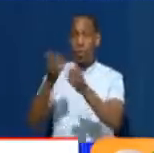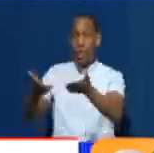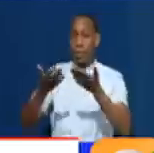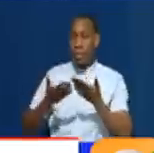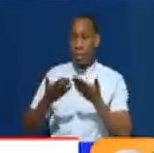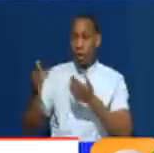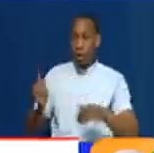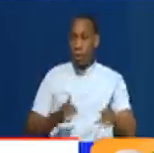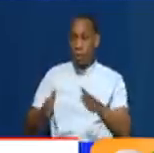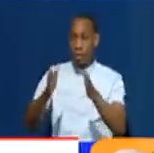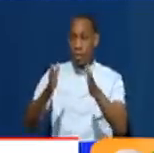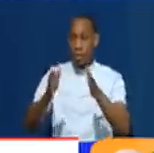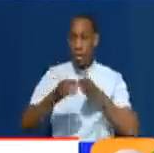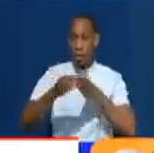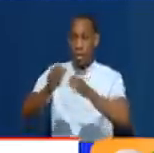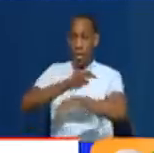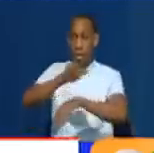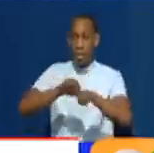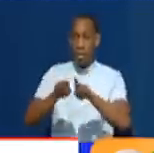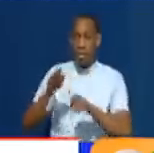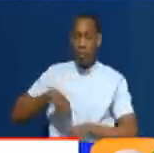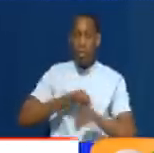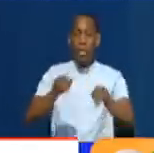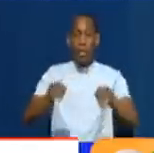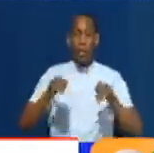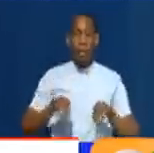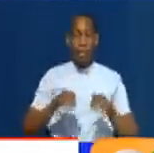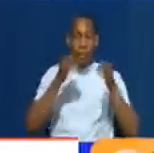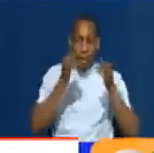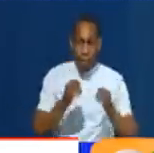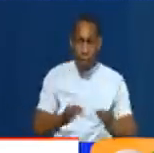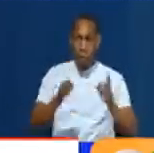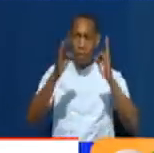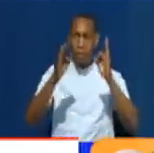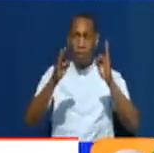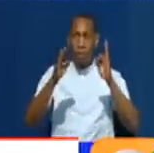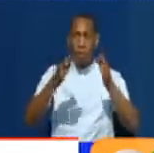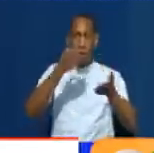opportunity to stay at the nation and we are waiting for the official seal of approval